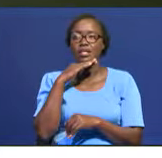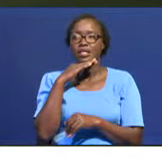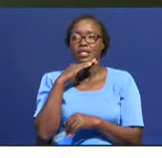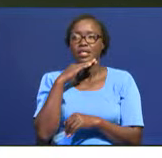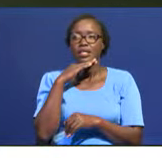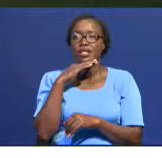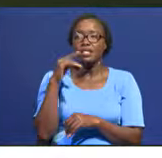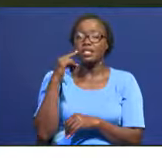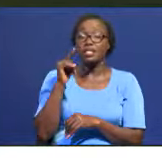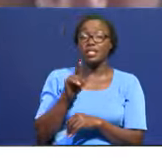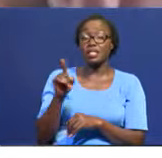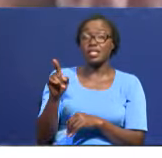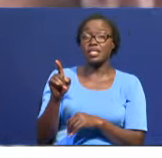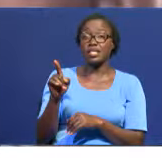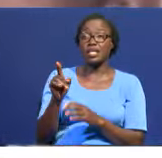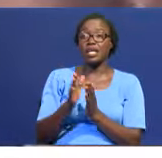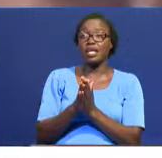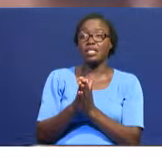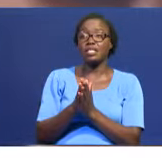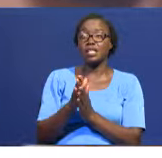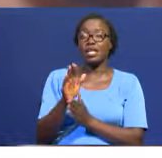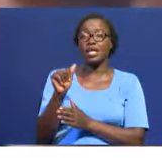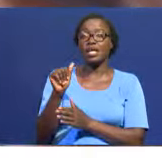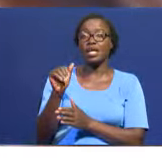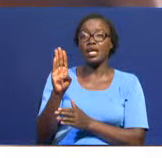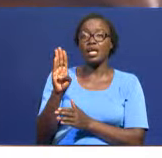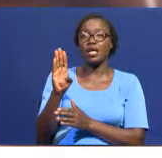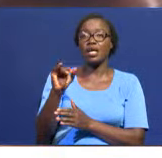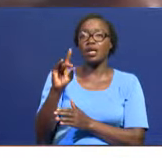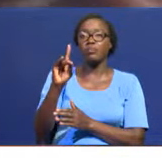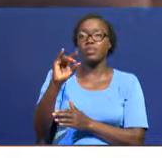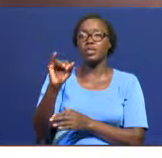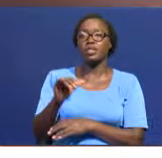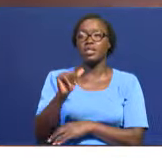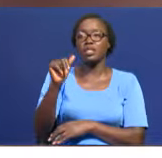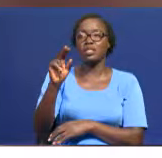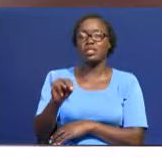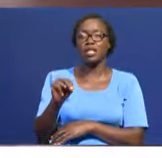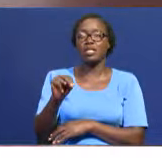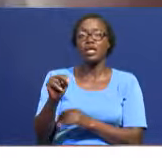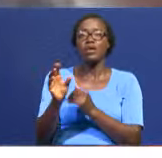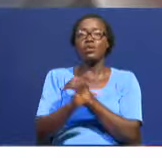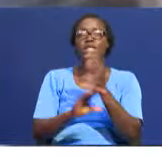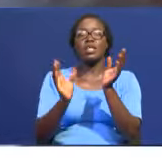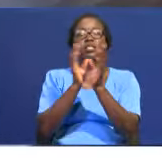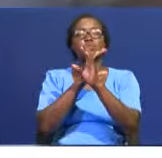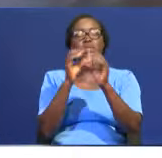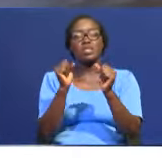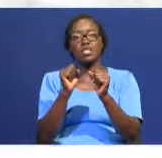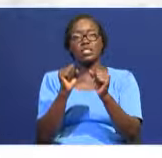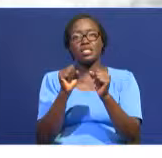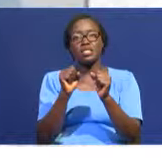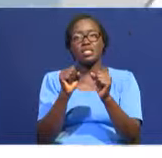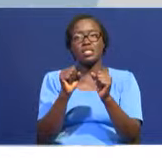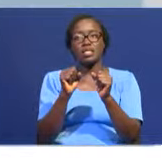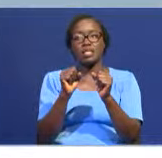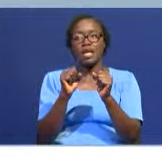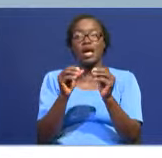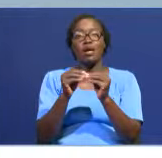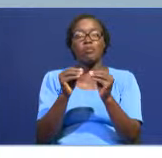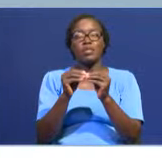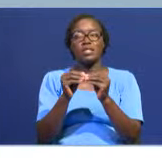Raisi had been in Azerbaijan early on Sunday to inaugurate a dam with the country's president Ilham Aliyev.